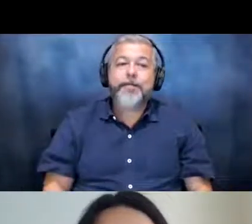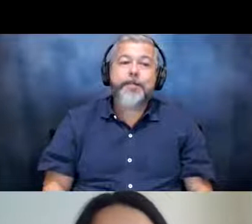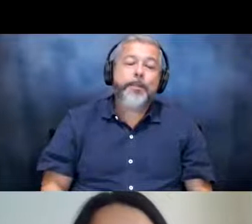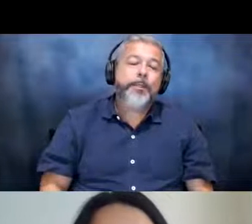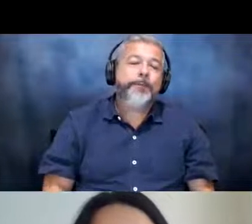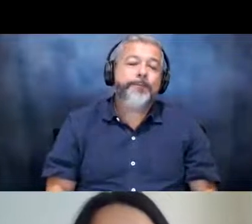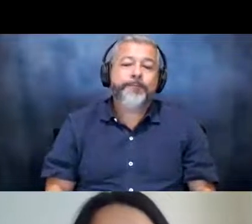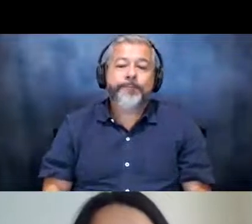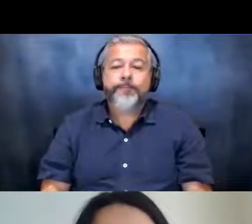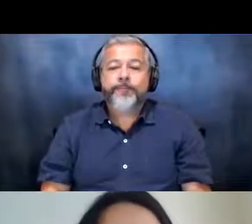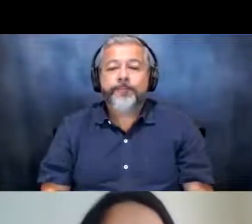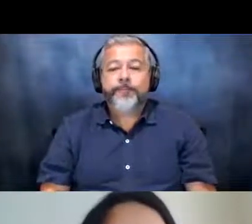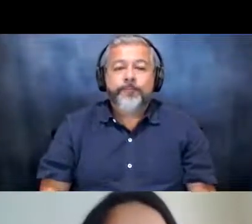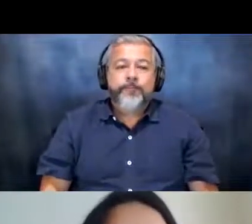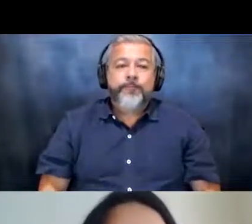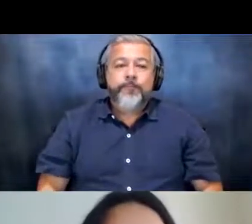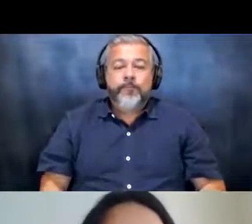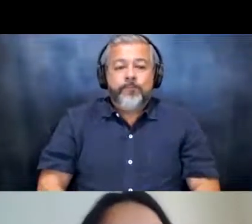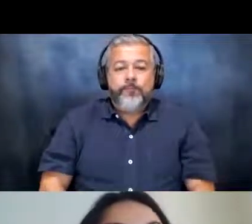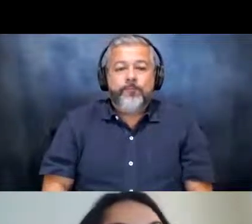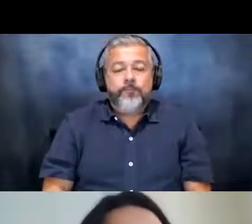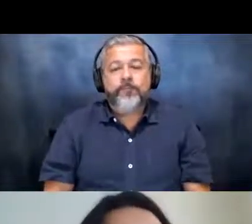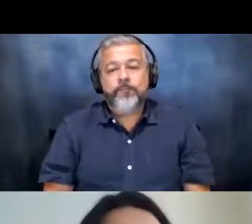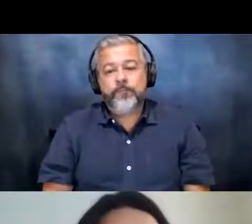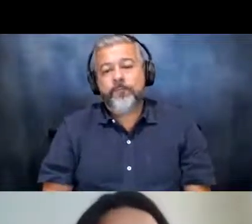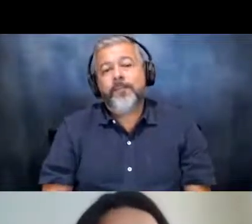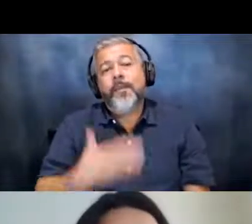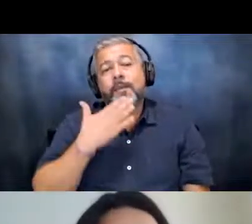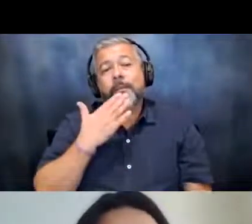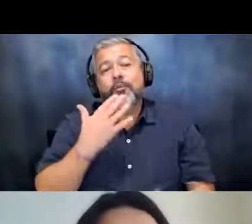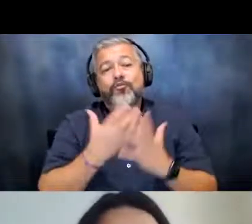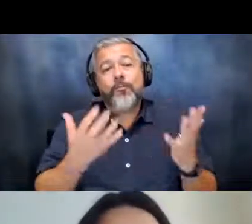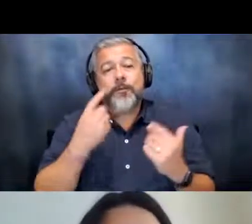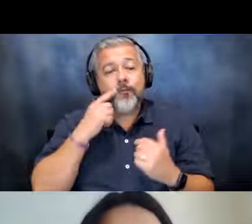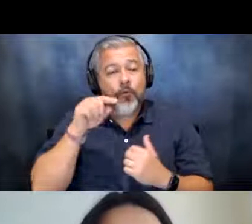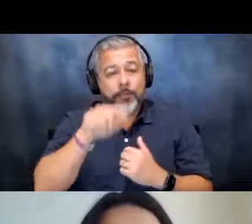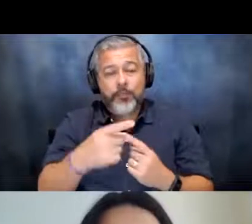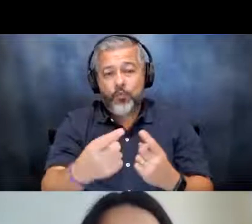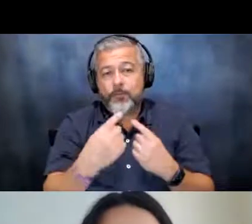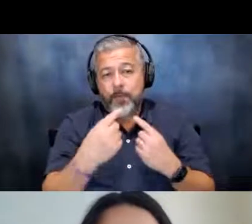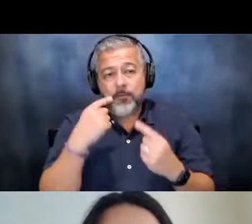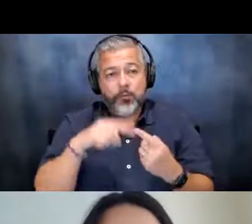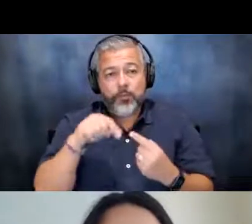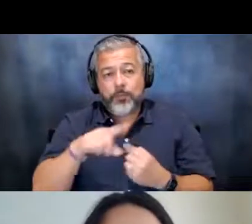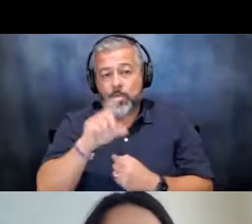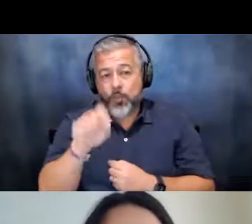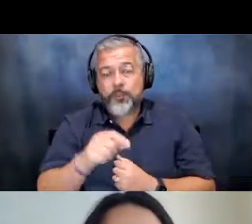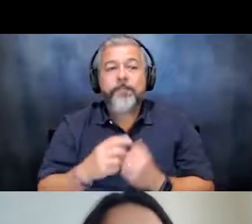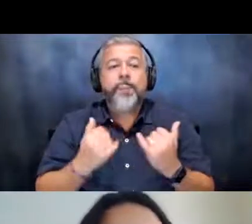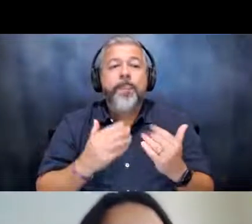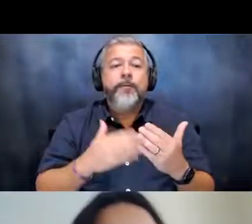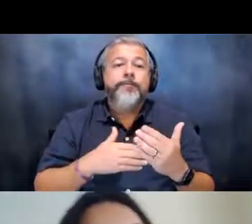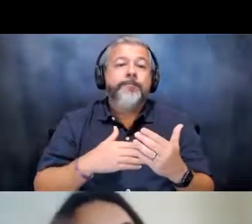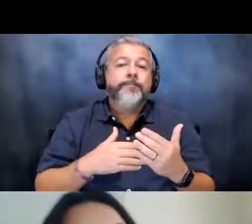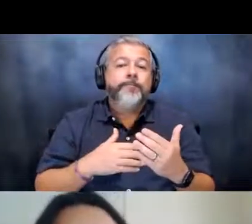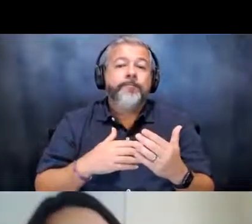Definitely. All right. Thank you so much for these responses to this question. I'm going to go ahead and